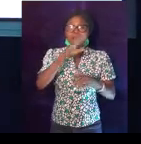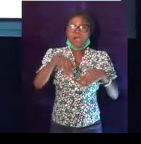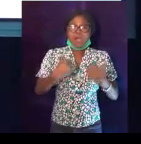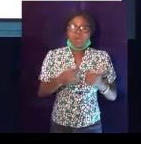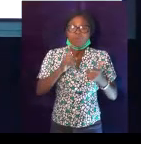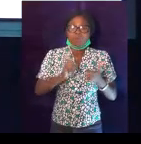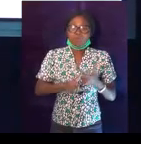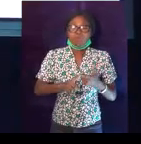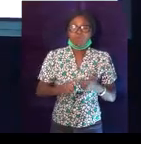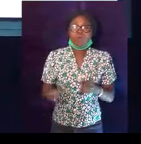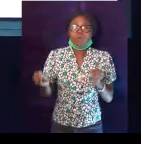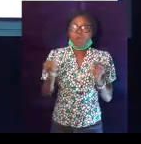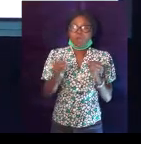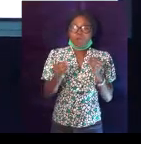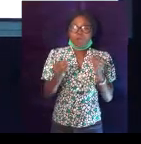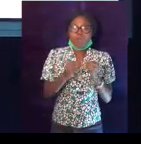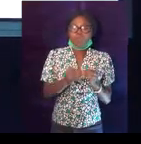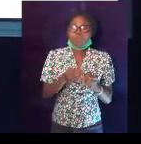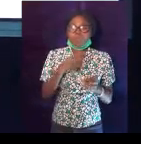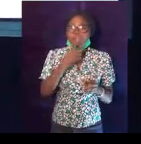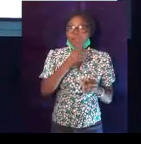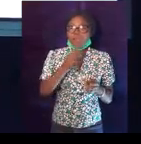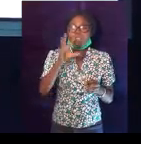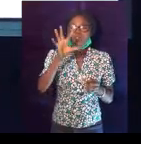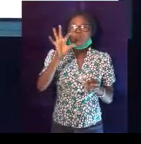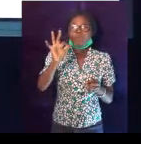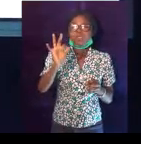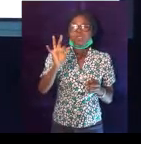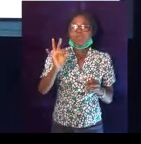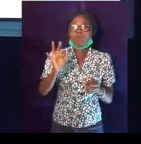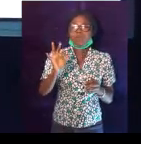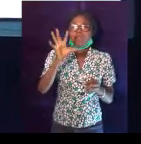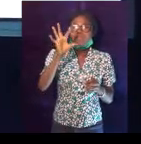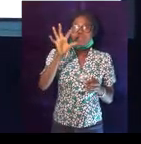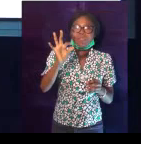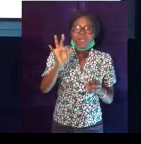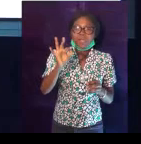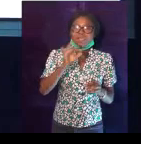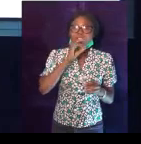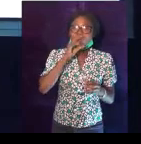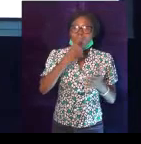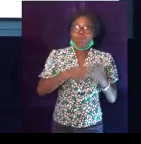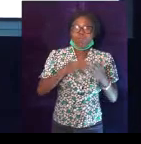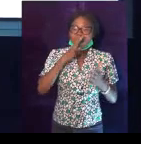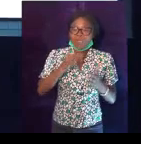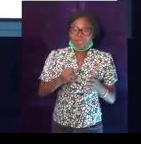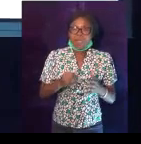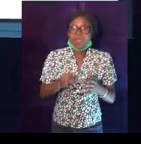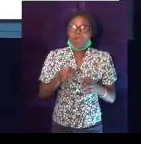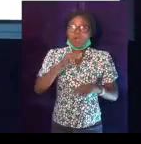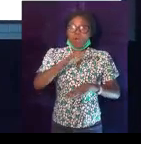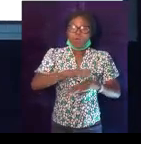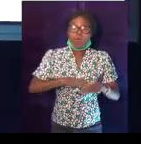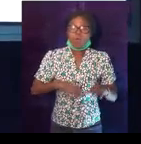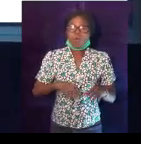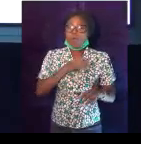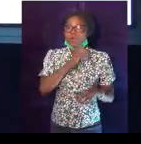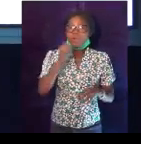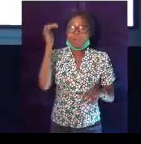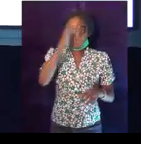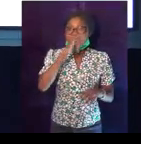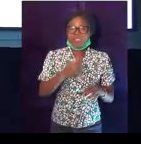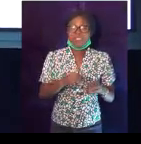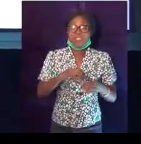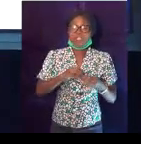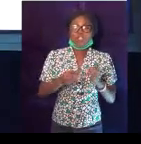multiply numbers by 9 in a very, very easy fashion. Now, 9 is what I call a magic number. It is